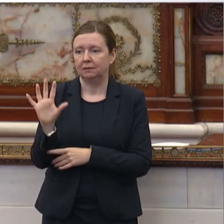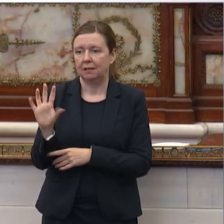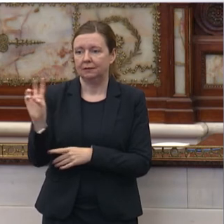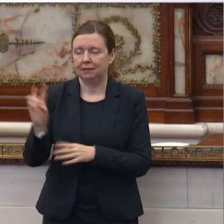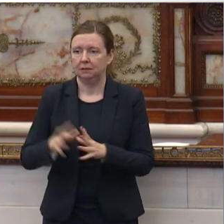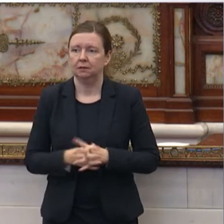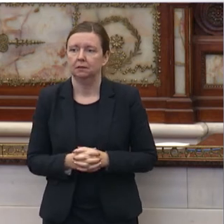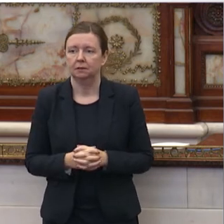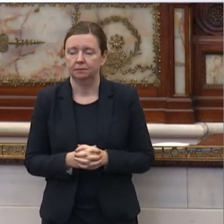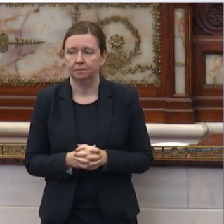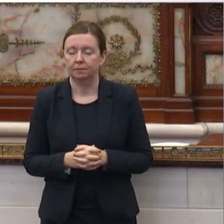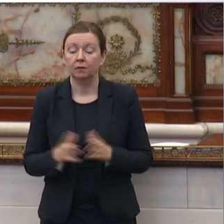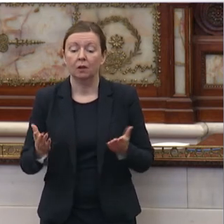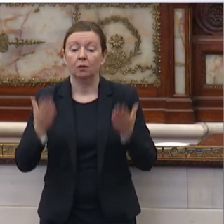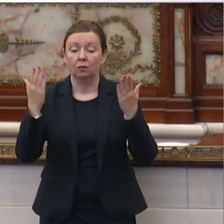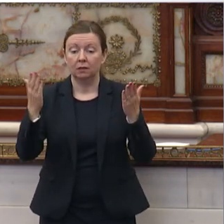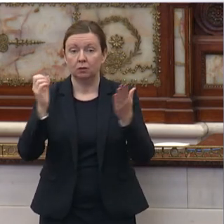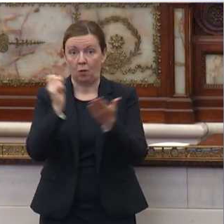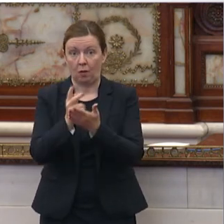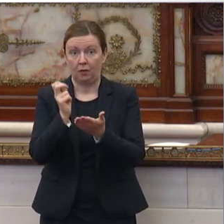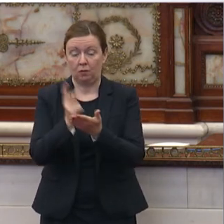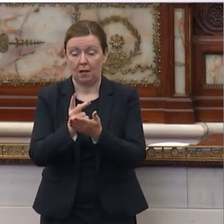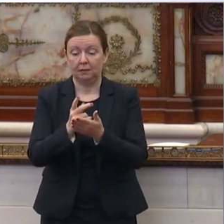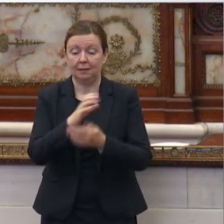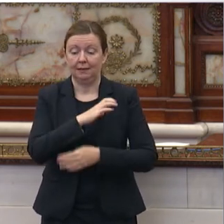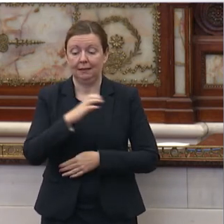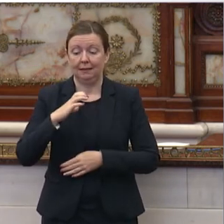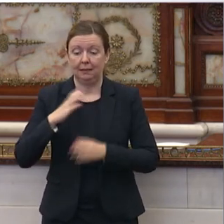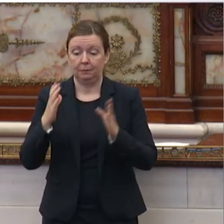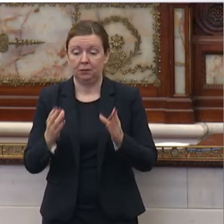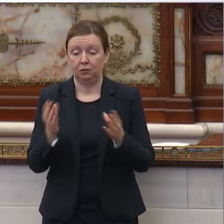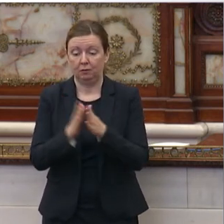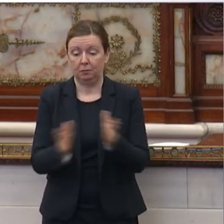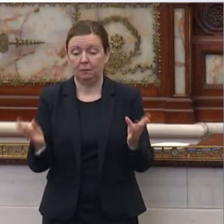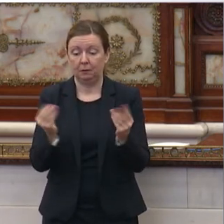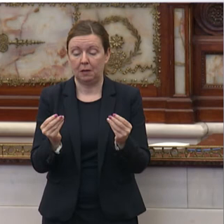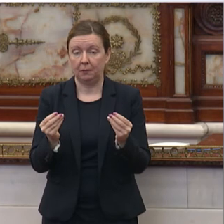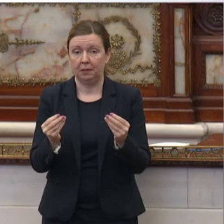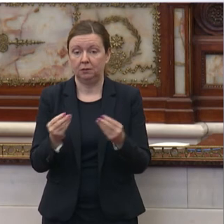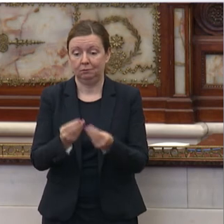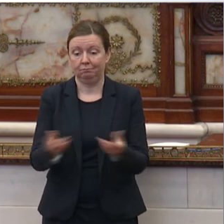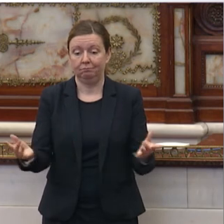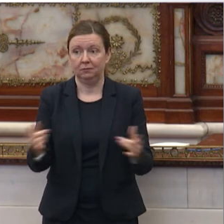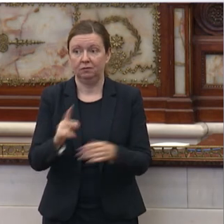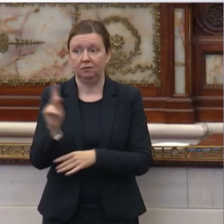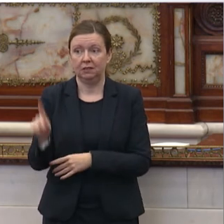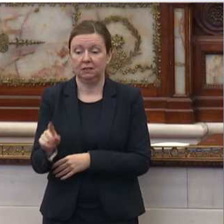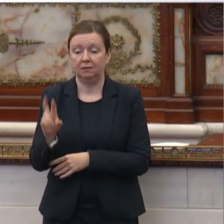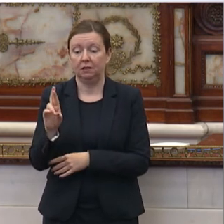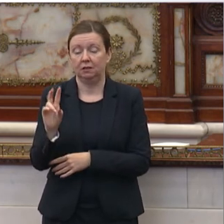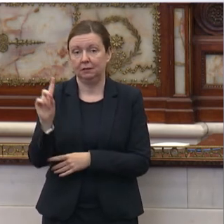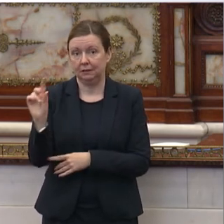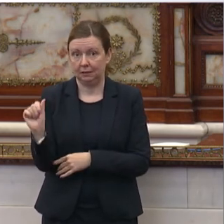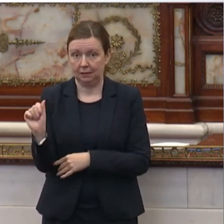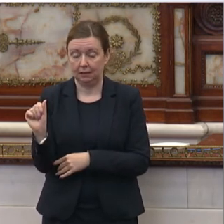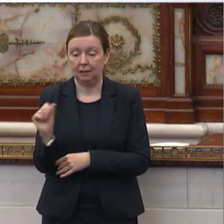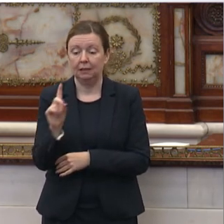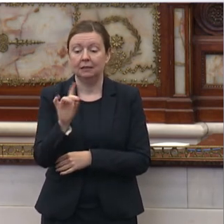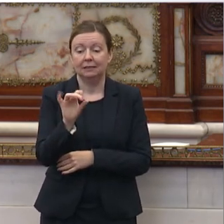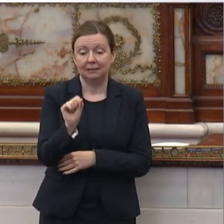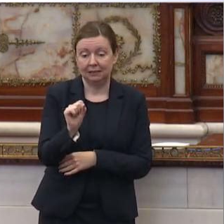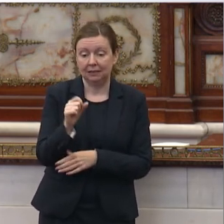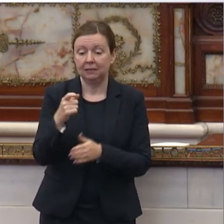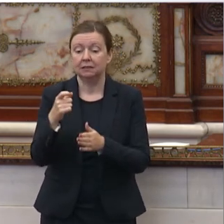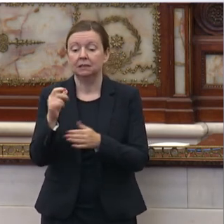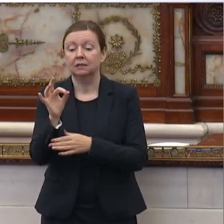210-656. A resolution authorizing the Commissioner of Public Property to execute and deliver to the Philadelphia Redevelopment Authority deeds conveying fee